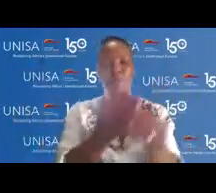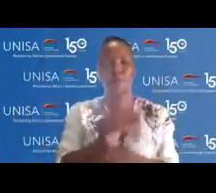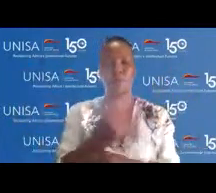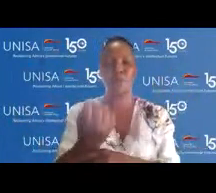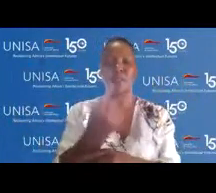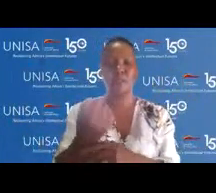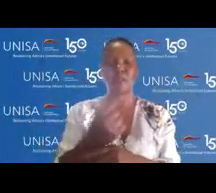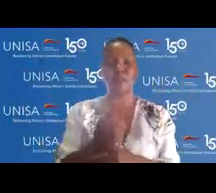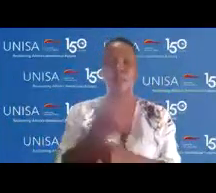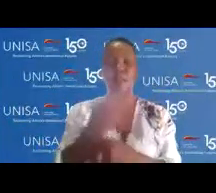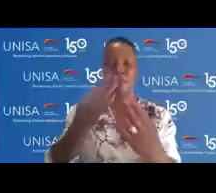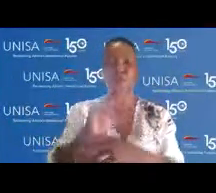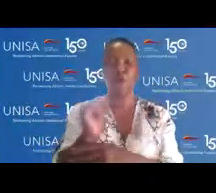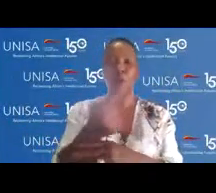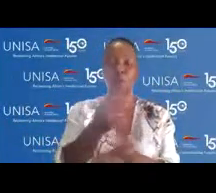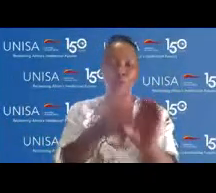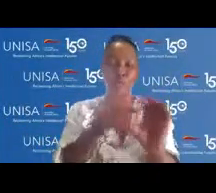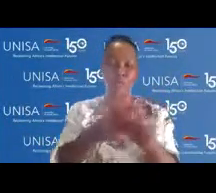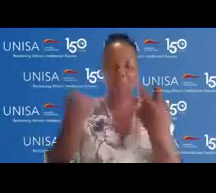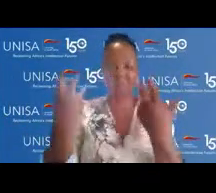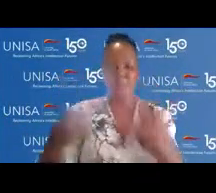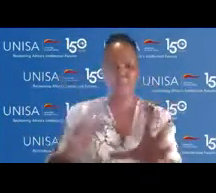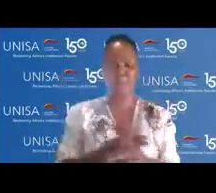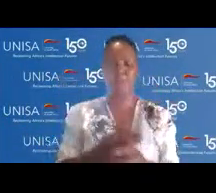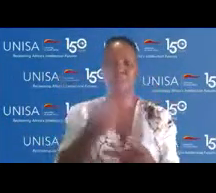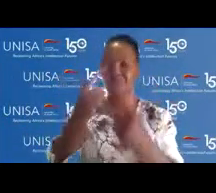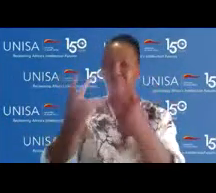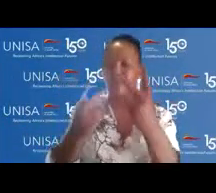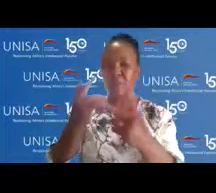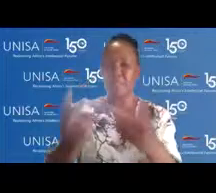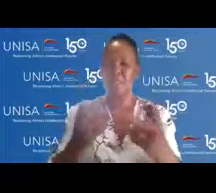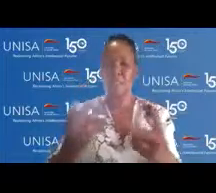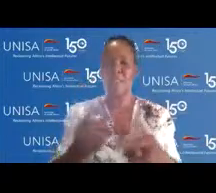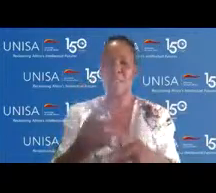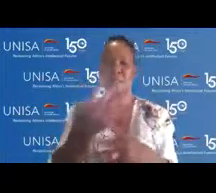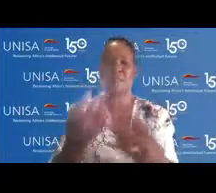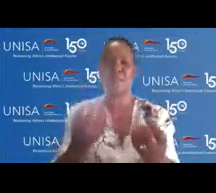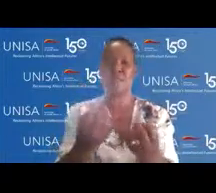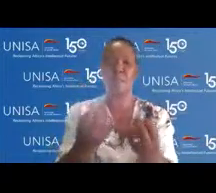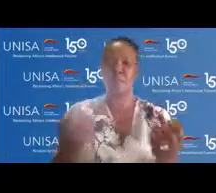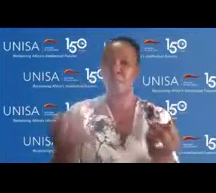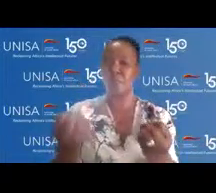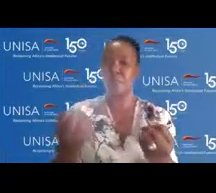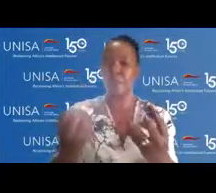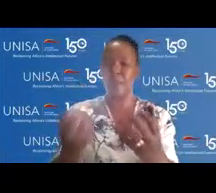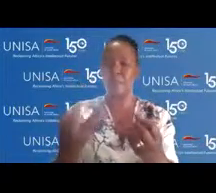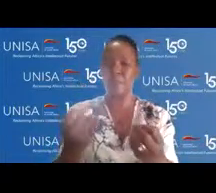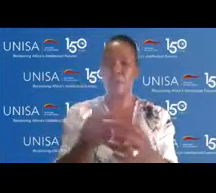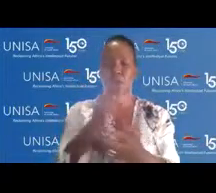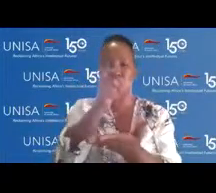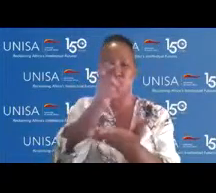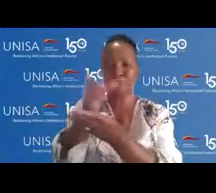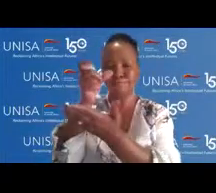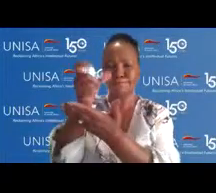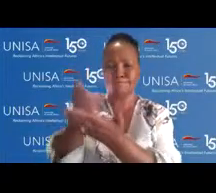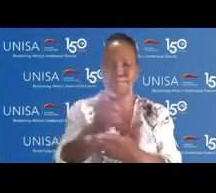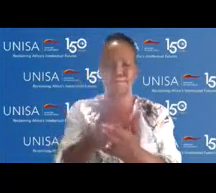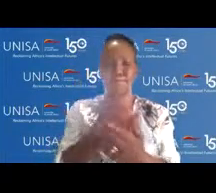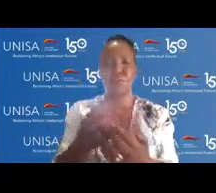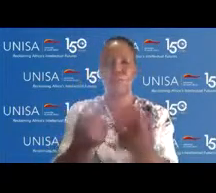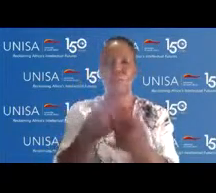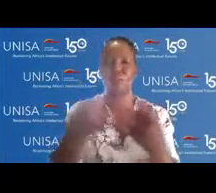participating. We've seen there's quite a lot of comments already, people introducing them from all over the